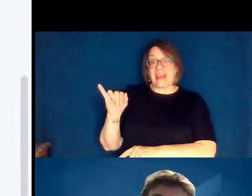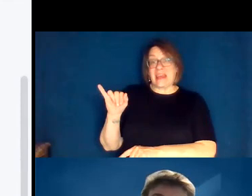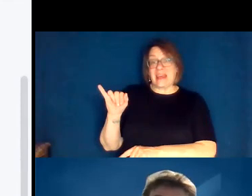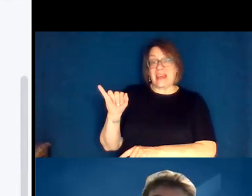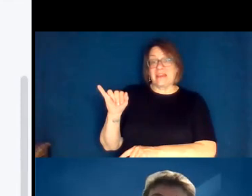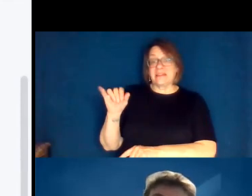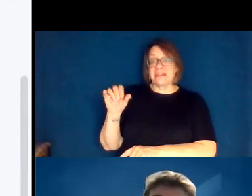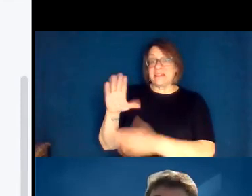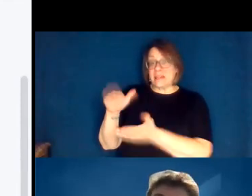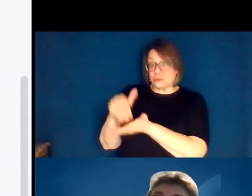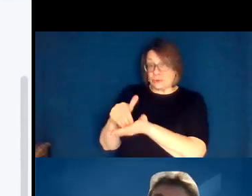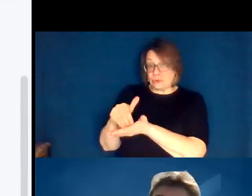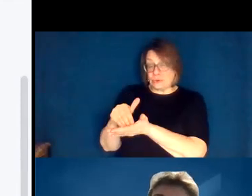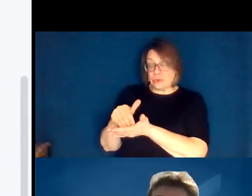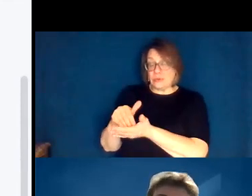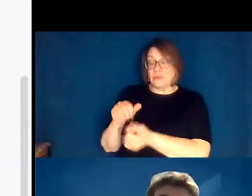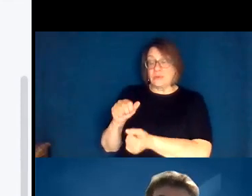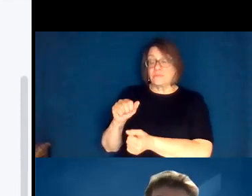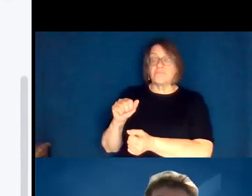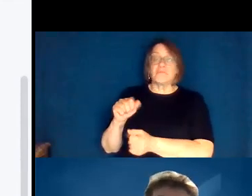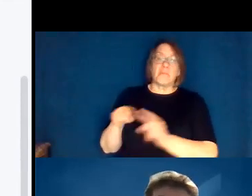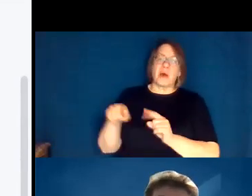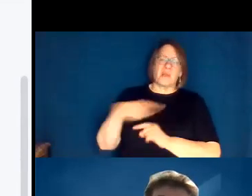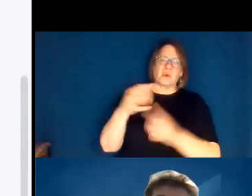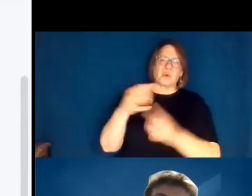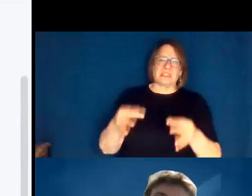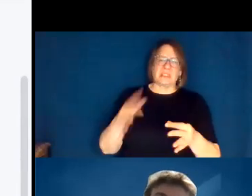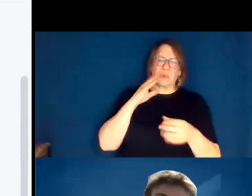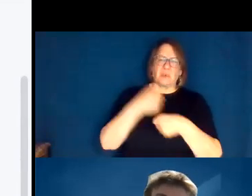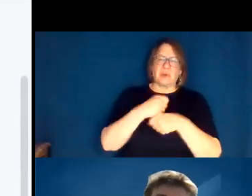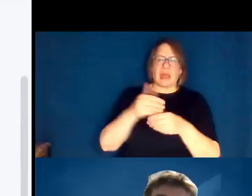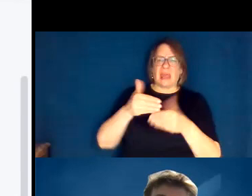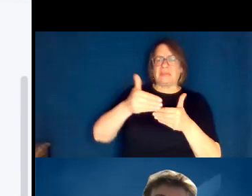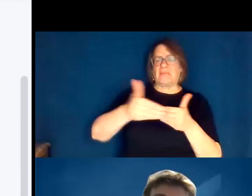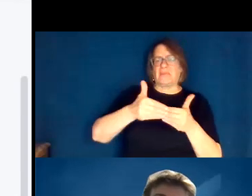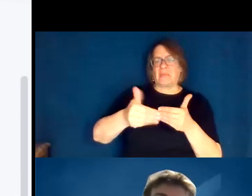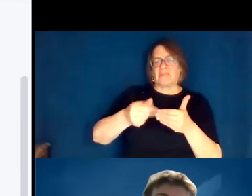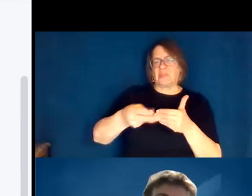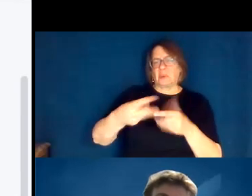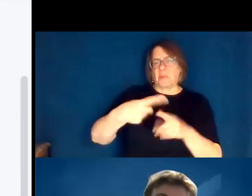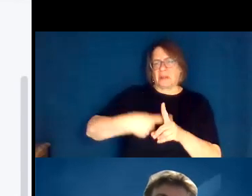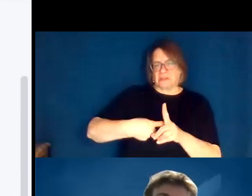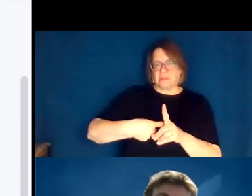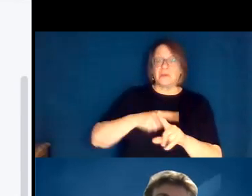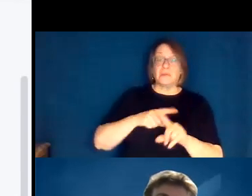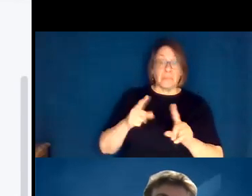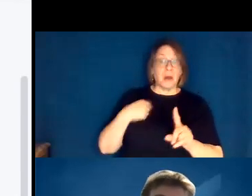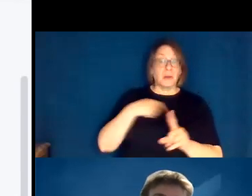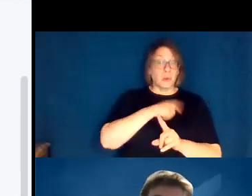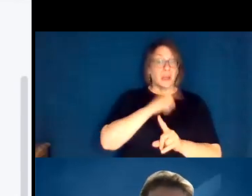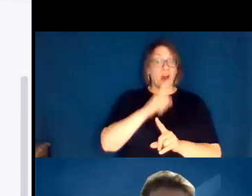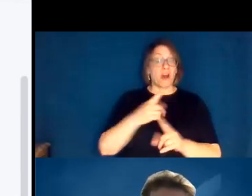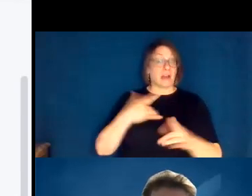and yet those decisions will be made in the next couple of months. But we are